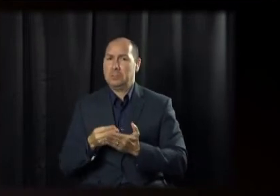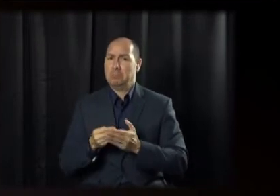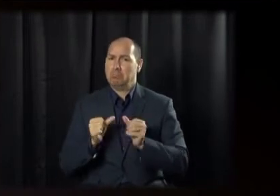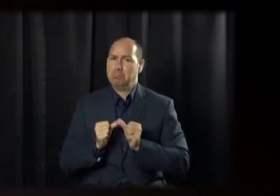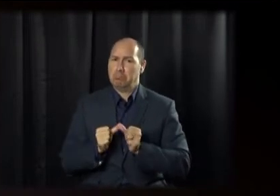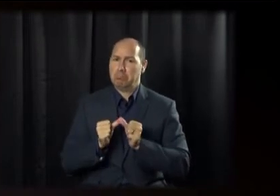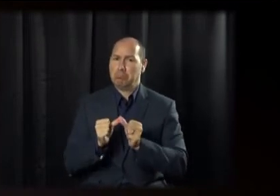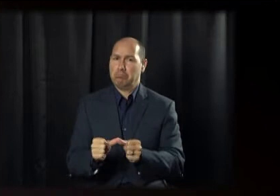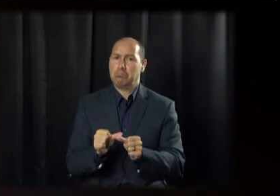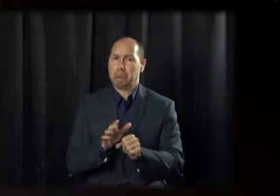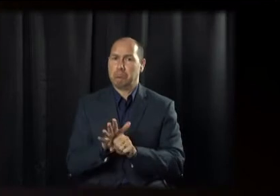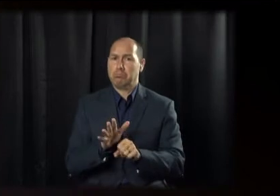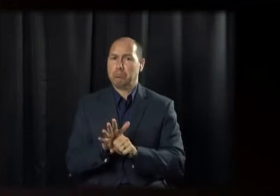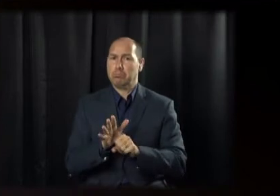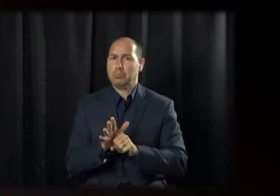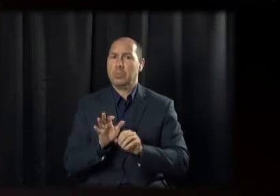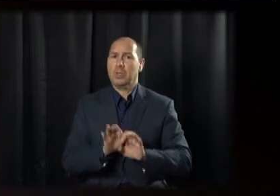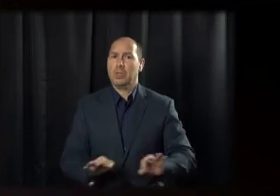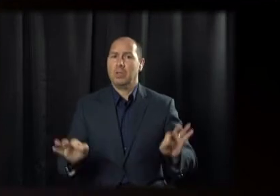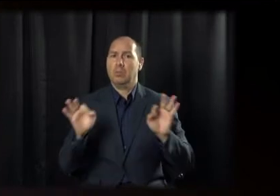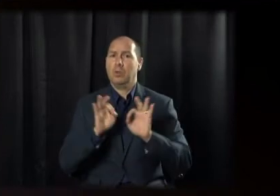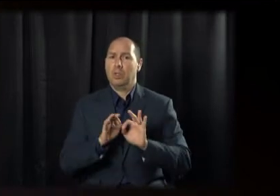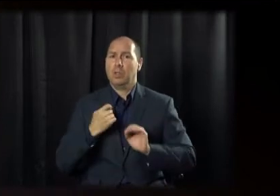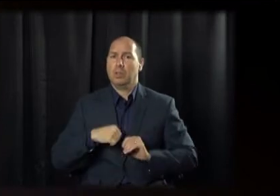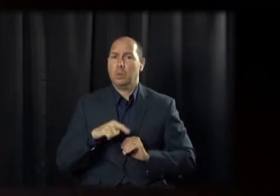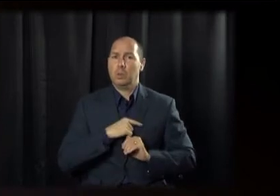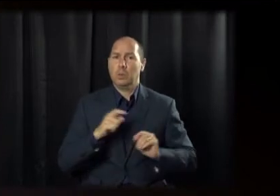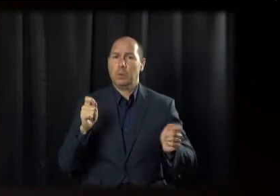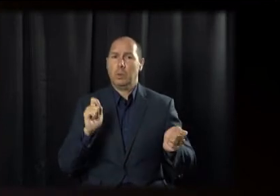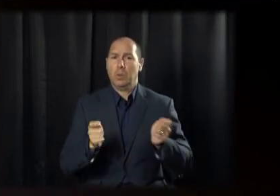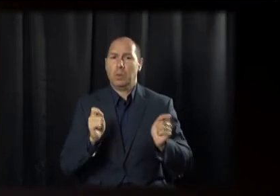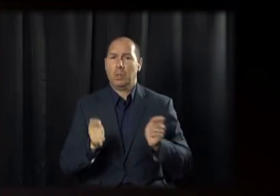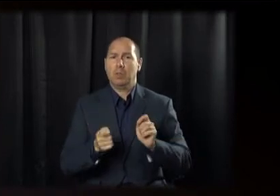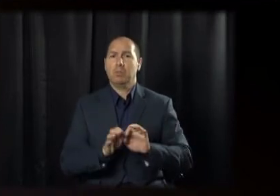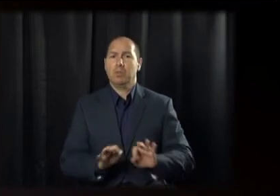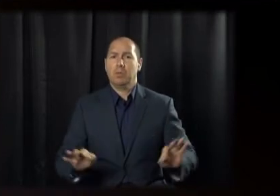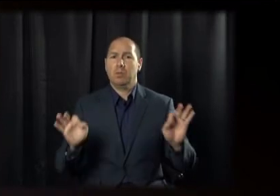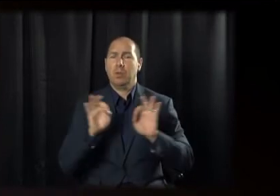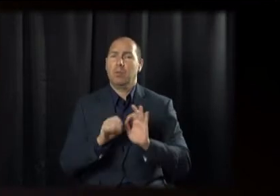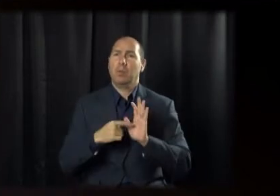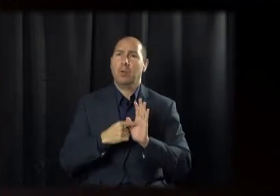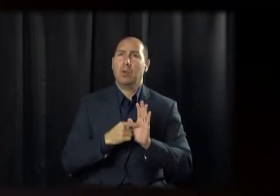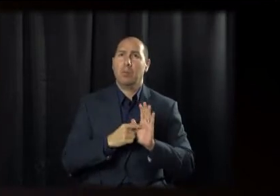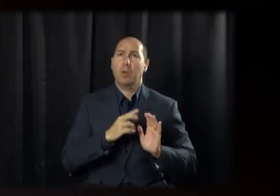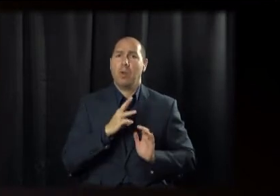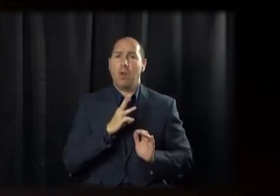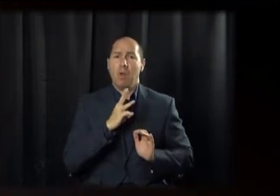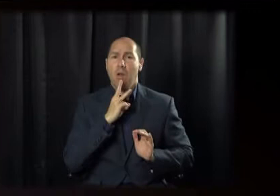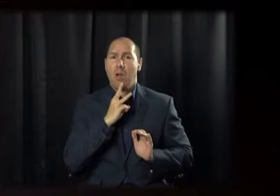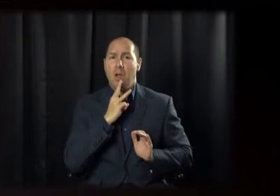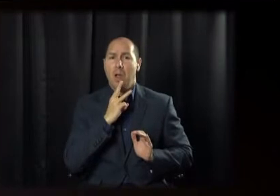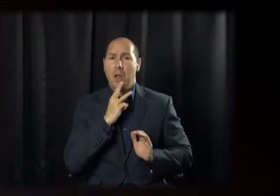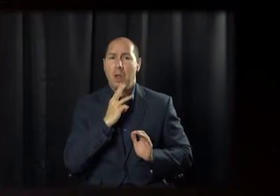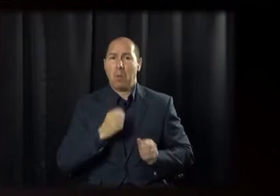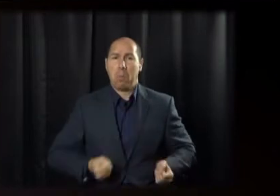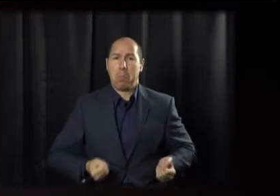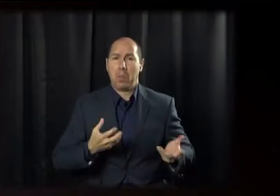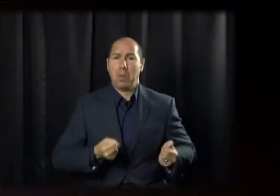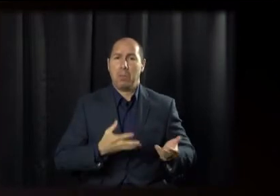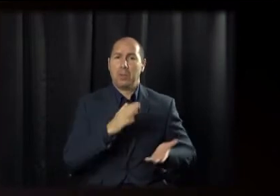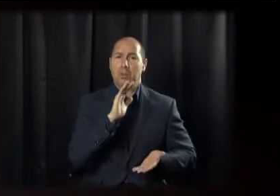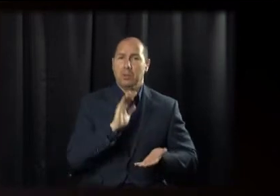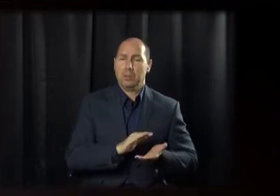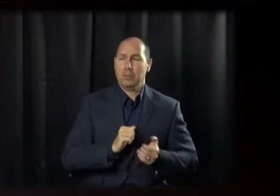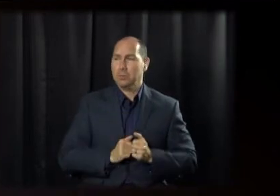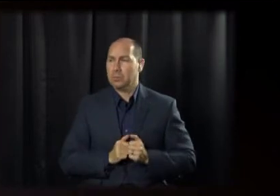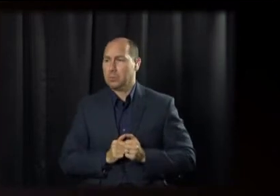focus on executing key operational reforms, such as water loss reduction measures, metering optimization, and capital